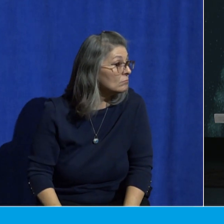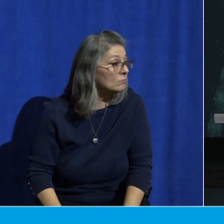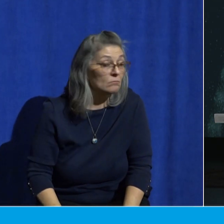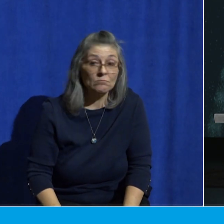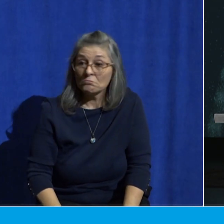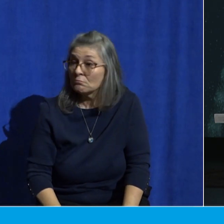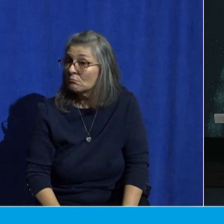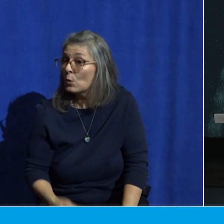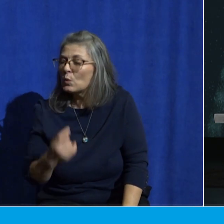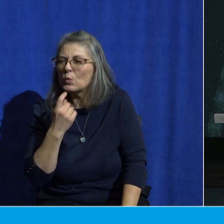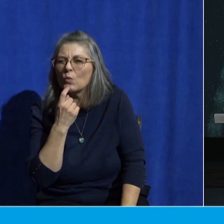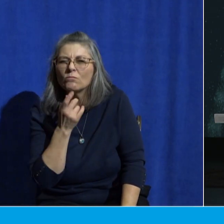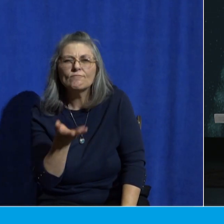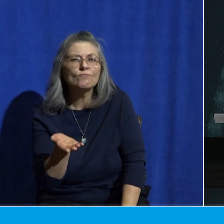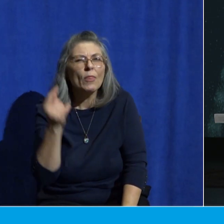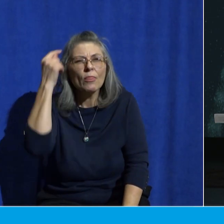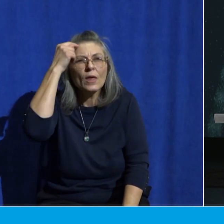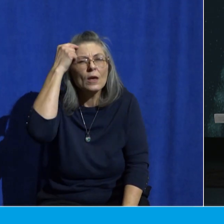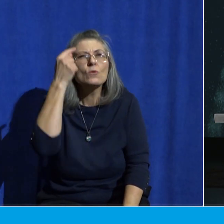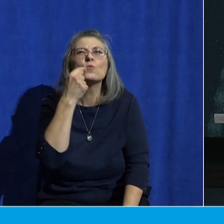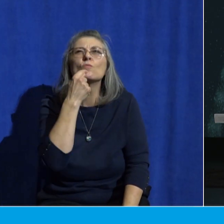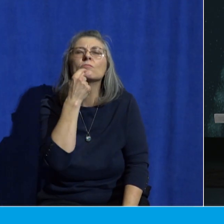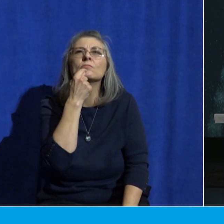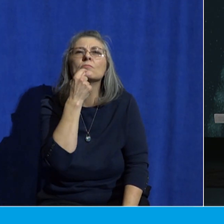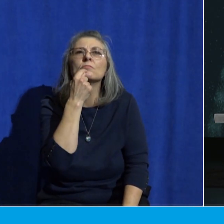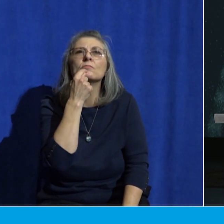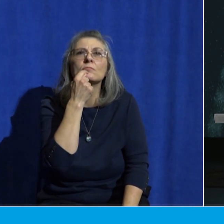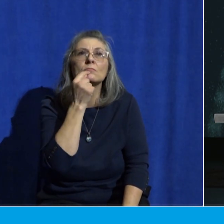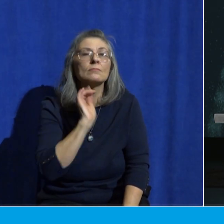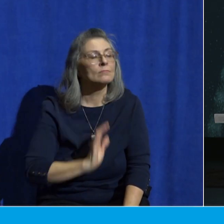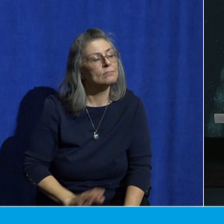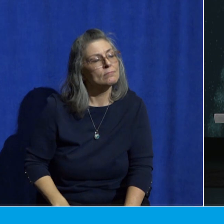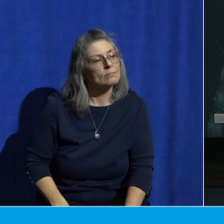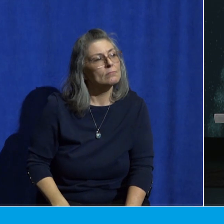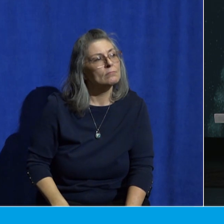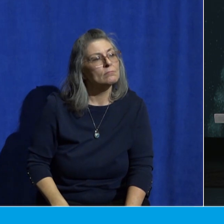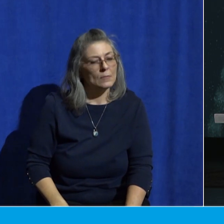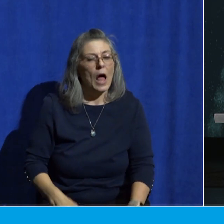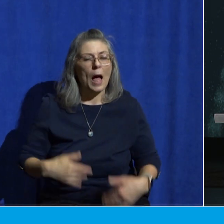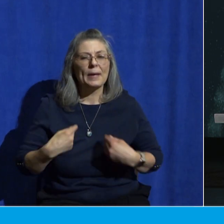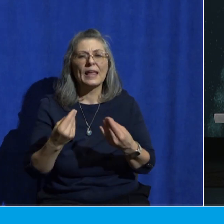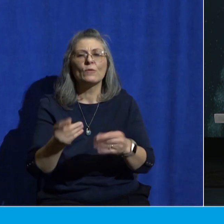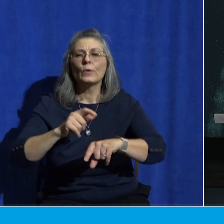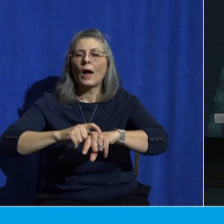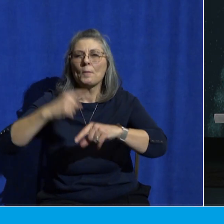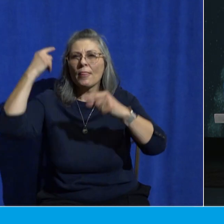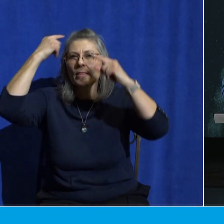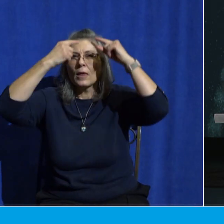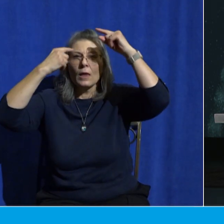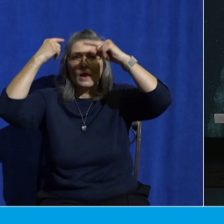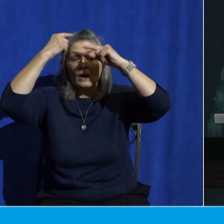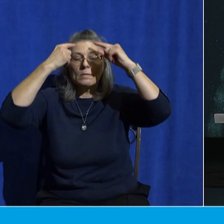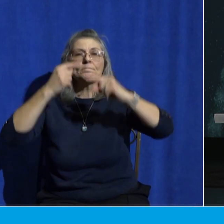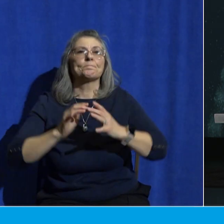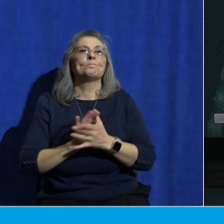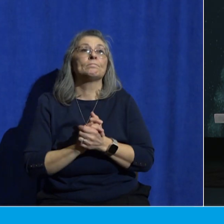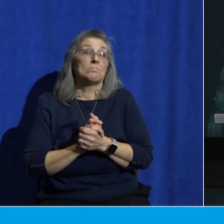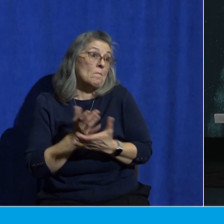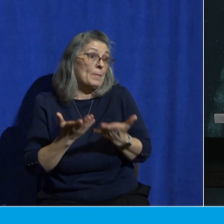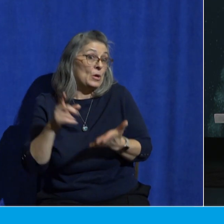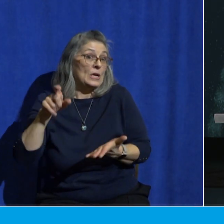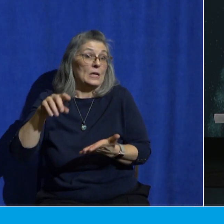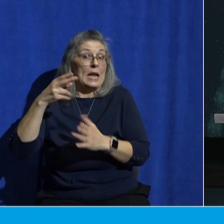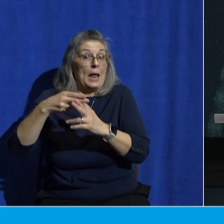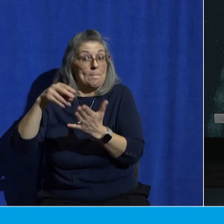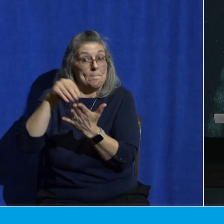And I want to invite you to answer that question in the next couple of minutes. Maybe even to write down